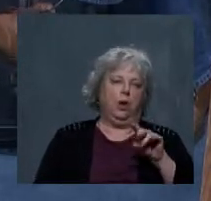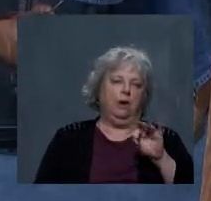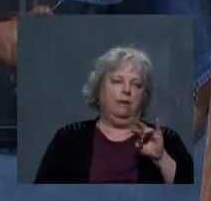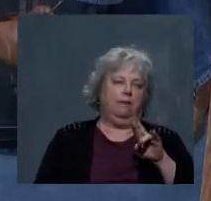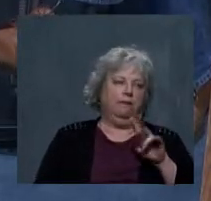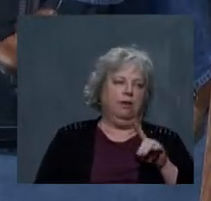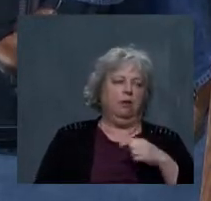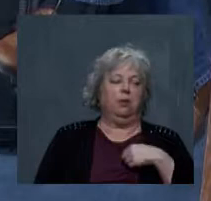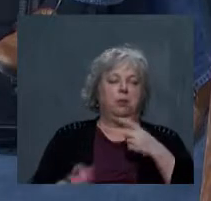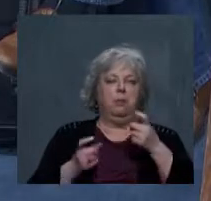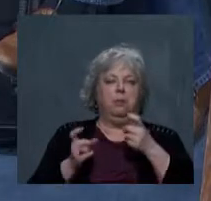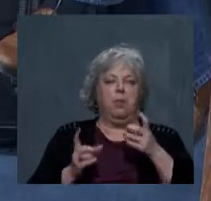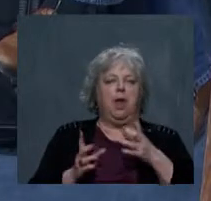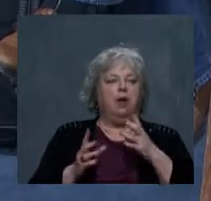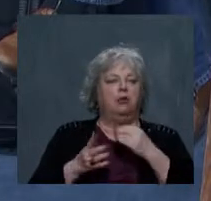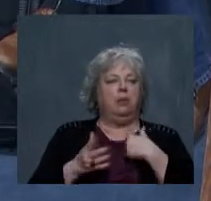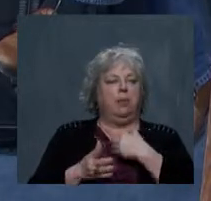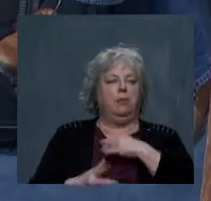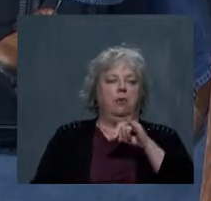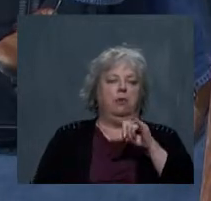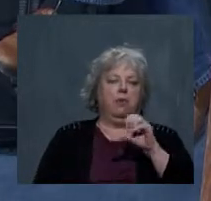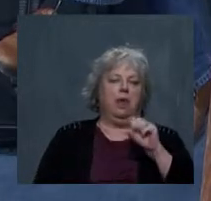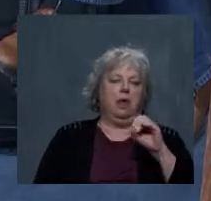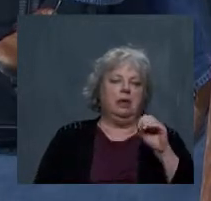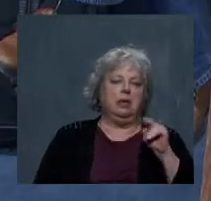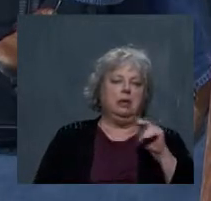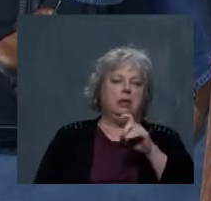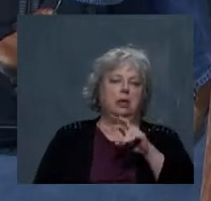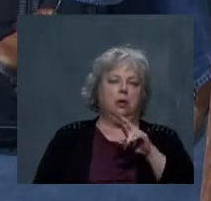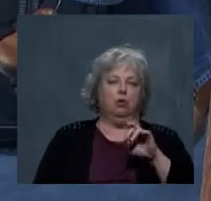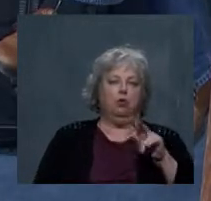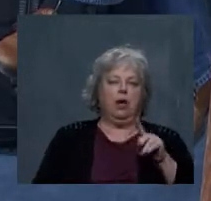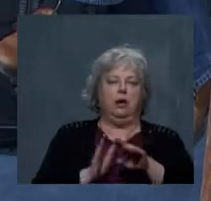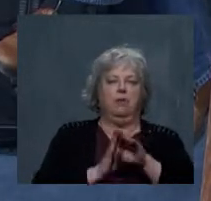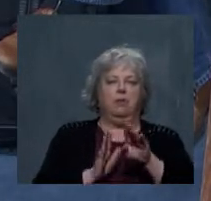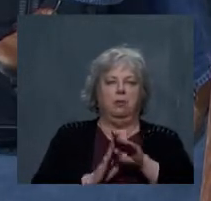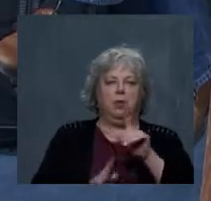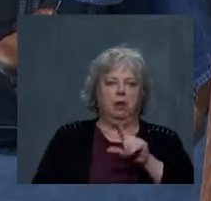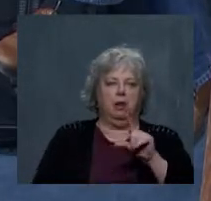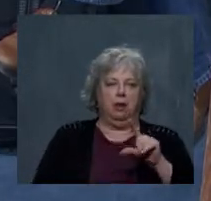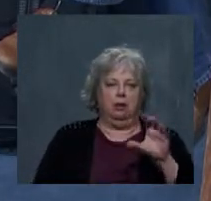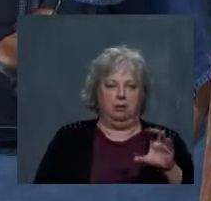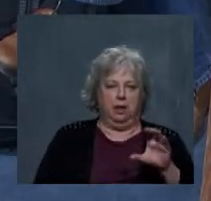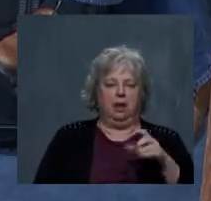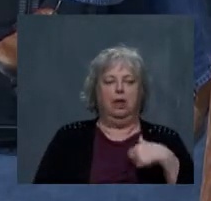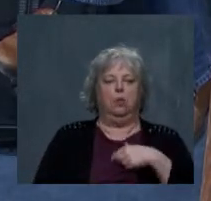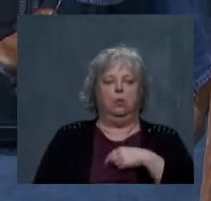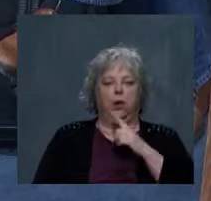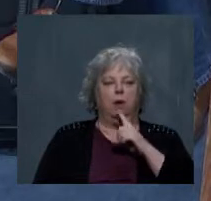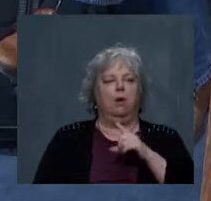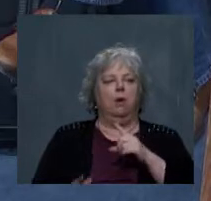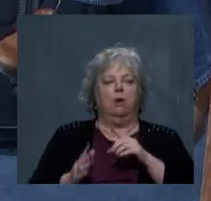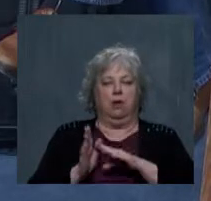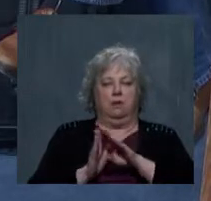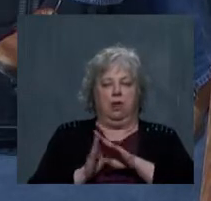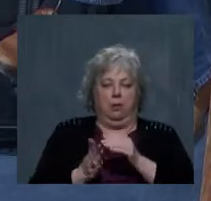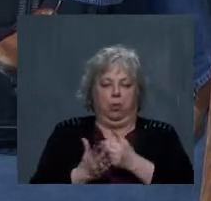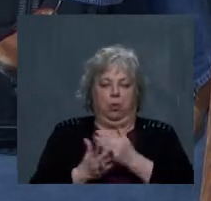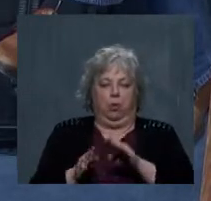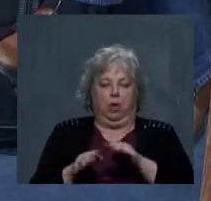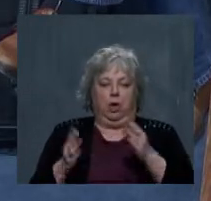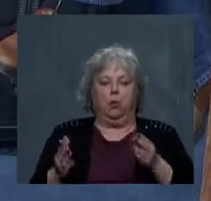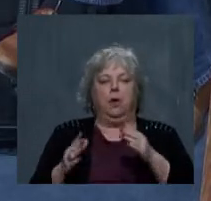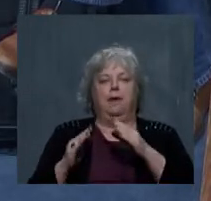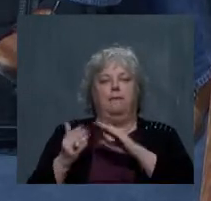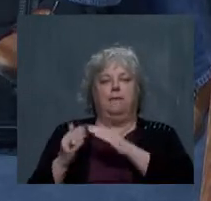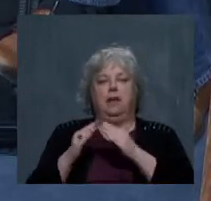managing member of Ison Creek Development, LLC, and we are the developers of the newly opened village at